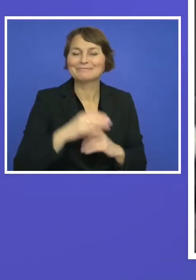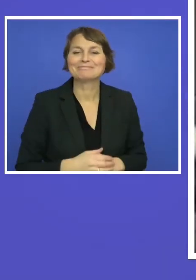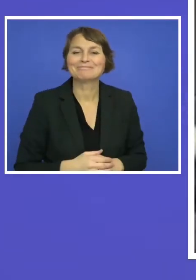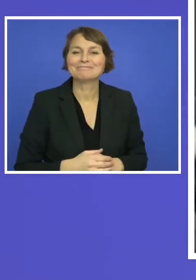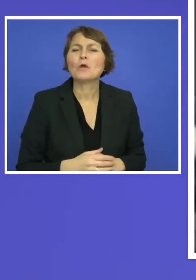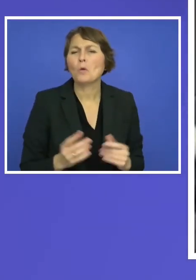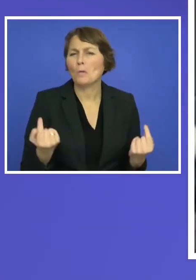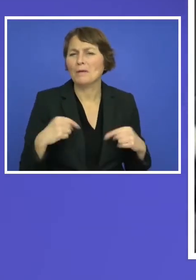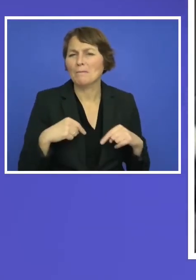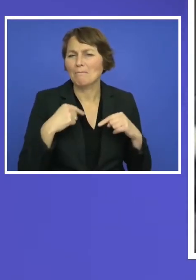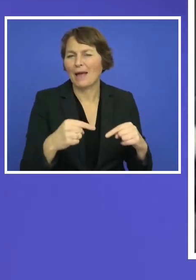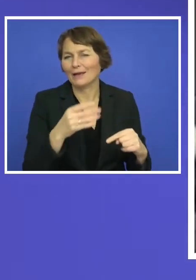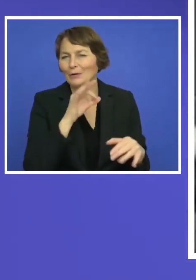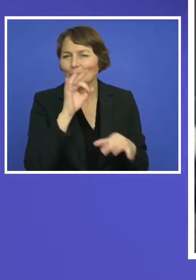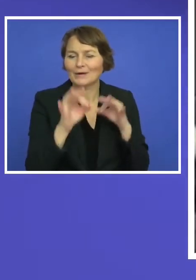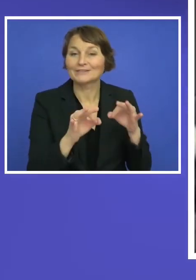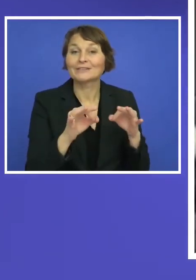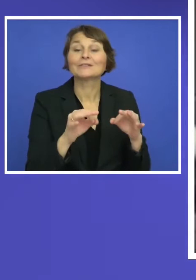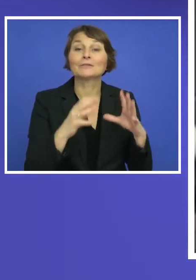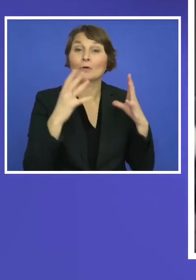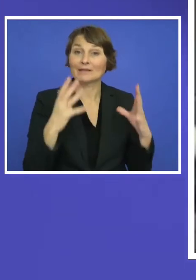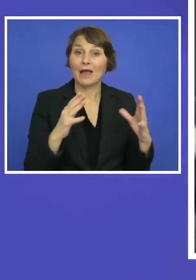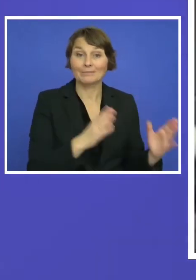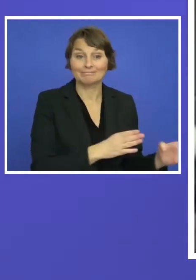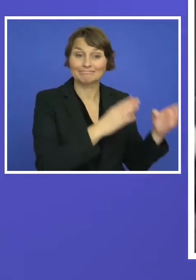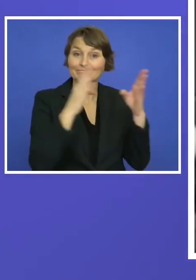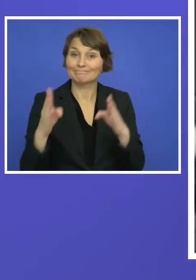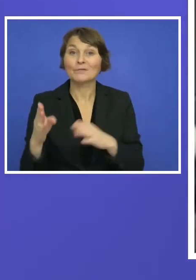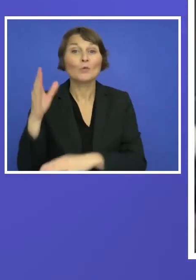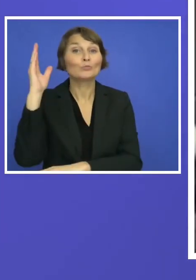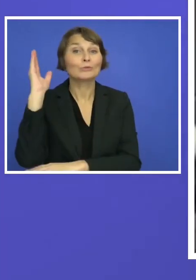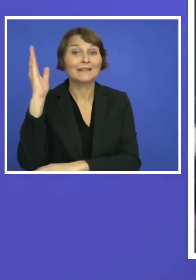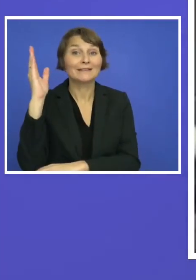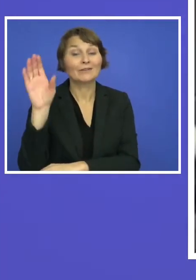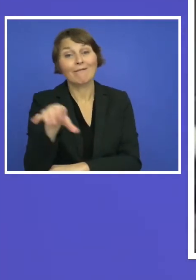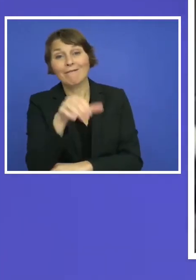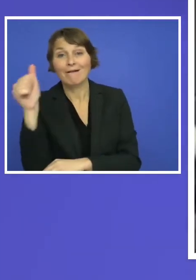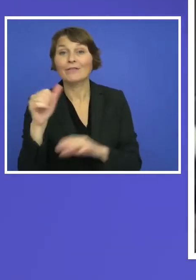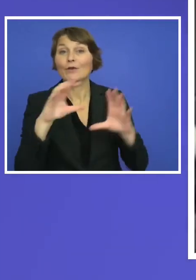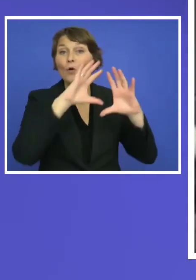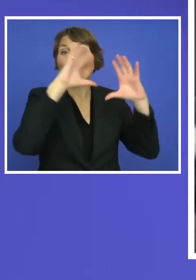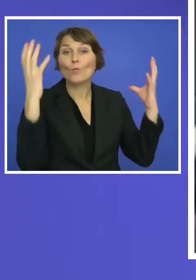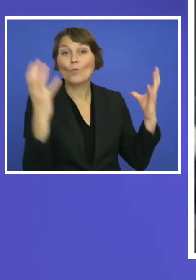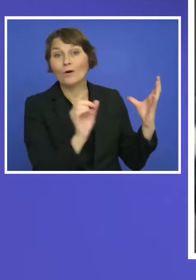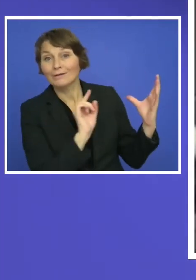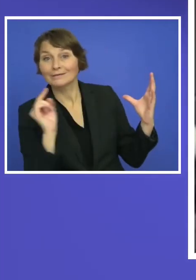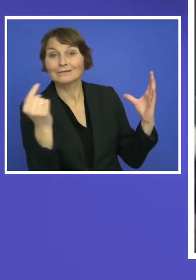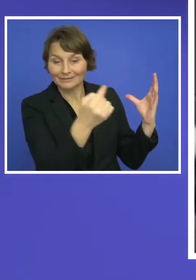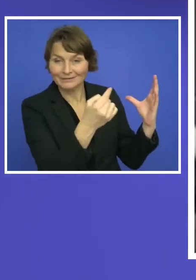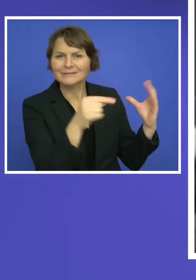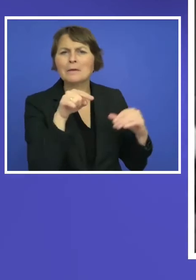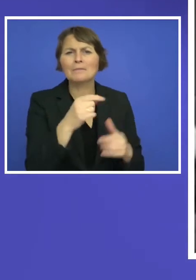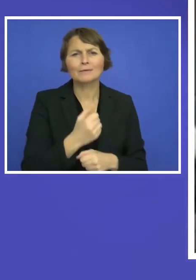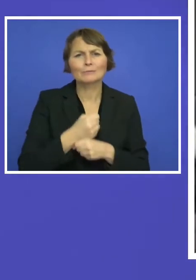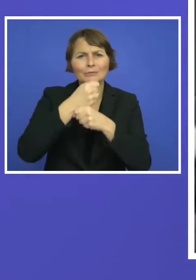the world and a different perspective to invite Mariam Begdeli, who is the WHO representative from